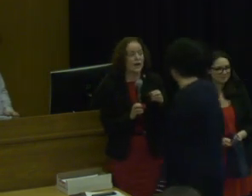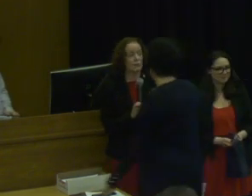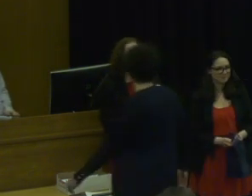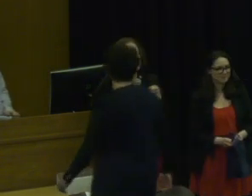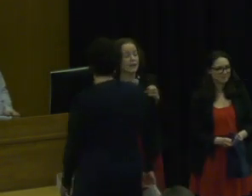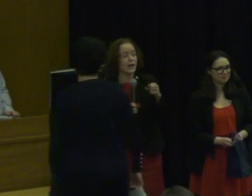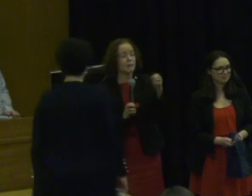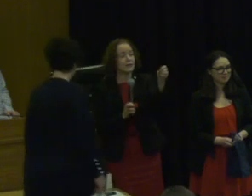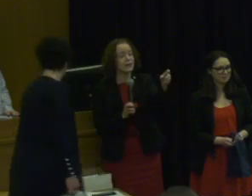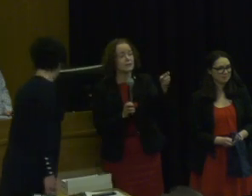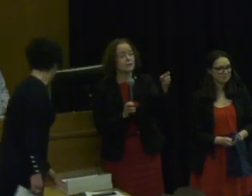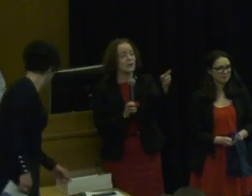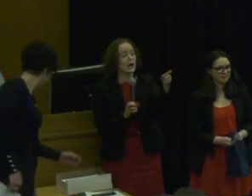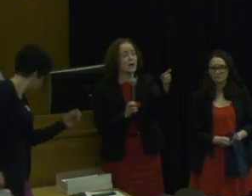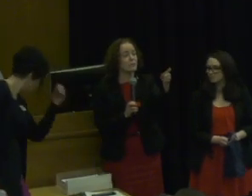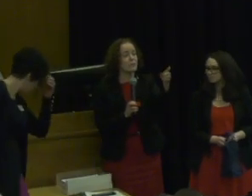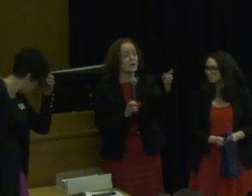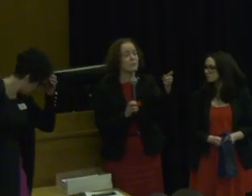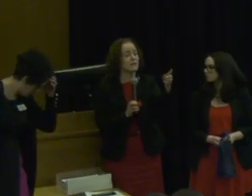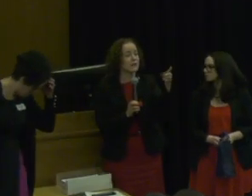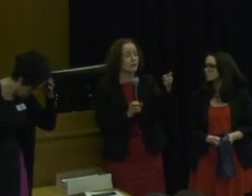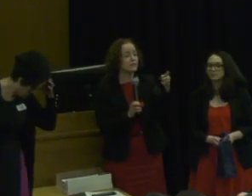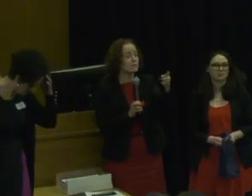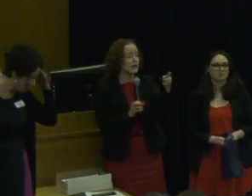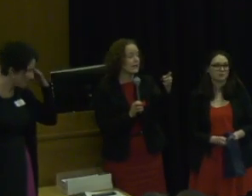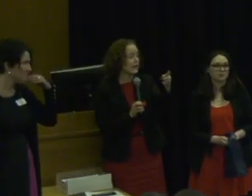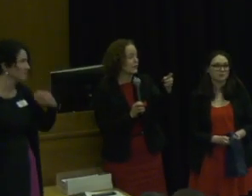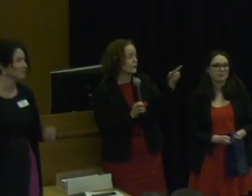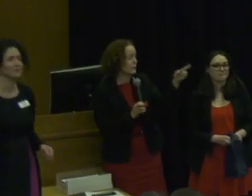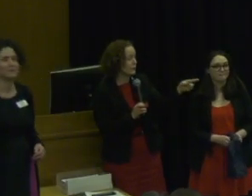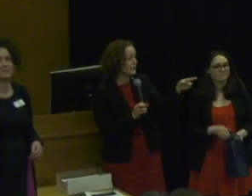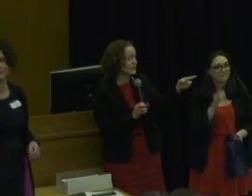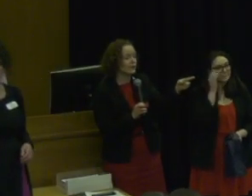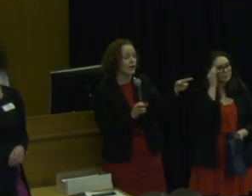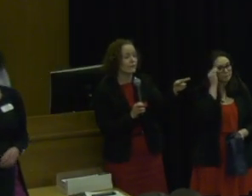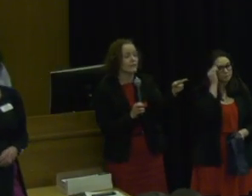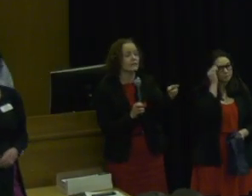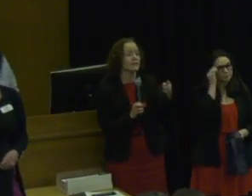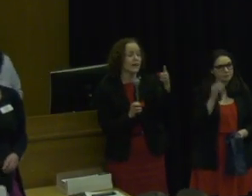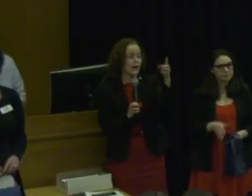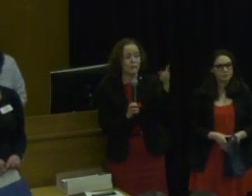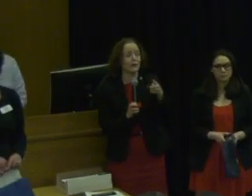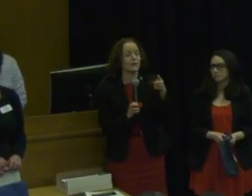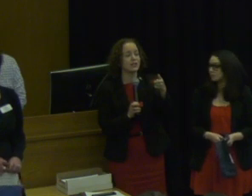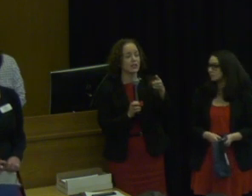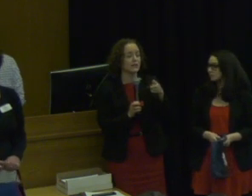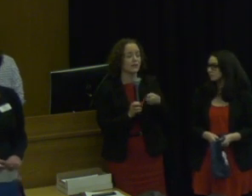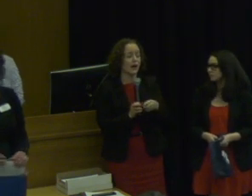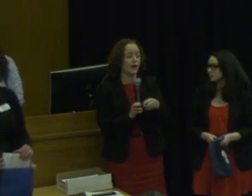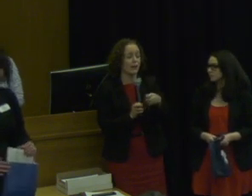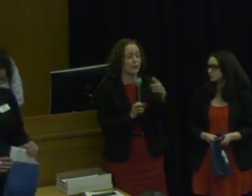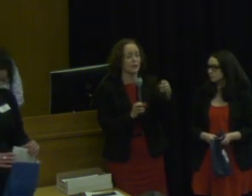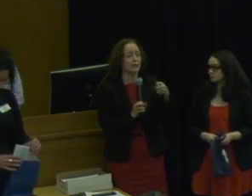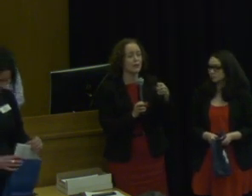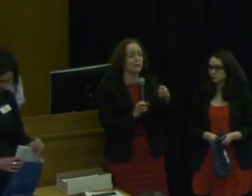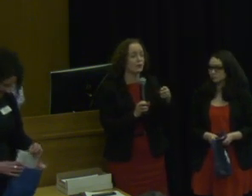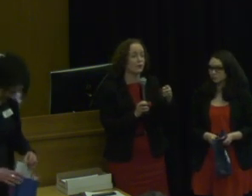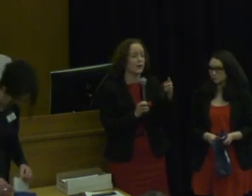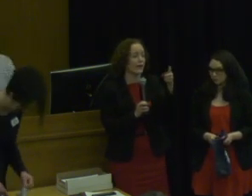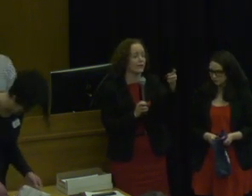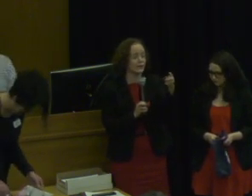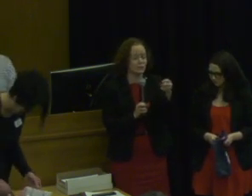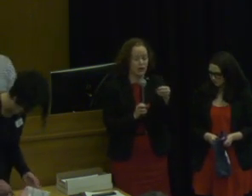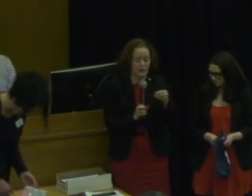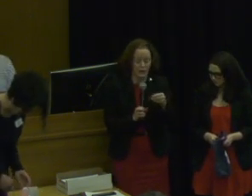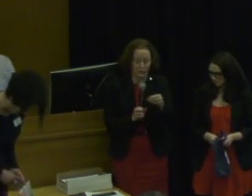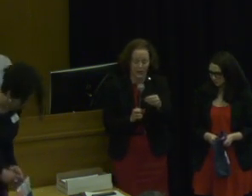On your way out, please pick up a Diversity Maine calendar from the president's office, a foundation annual report if you want